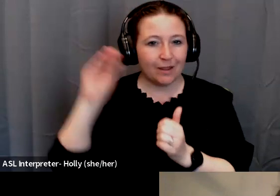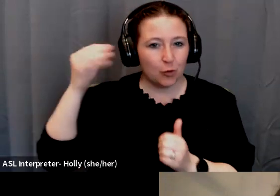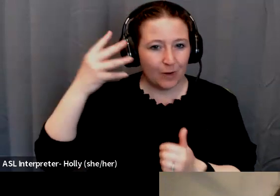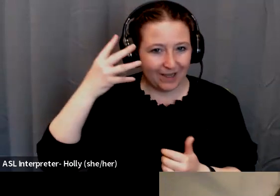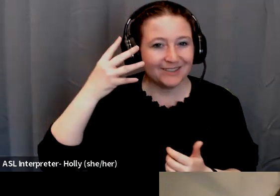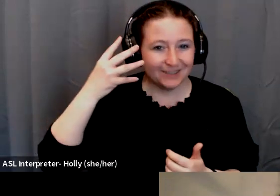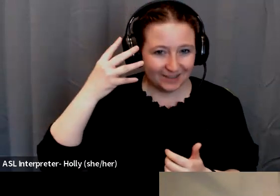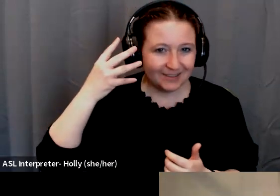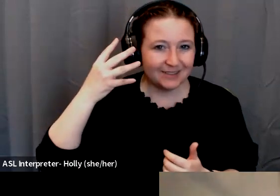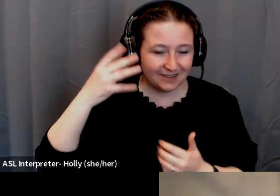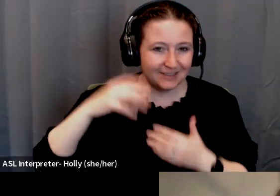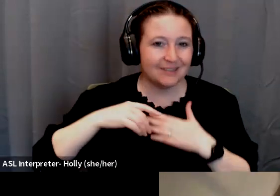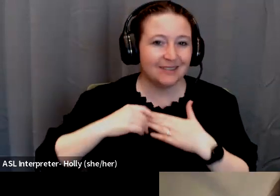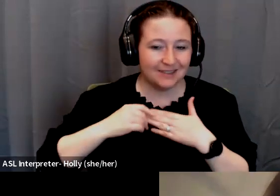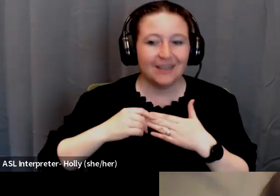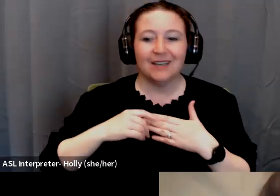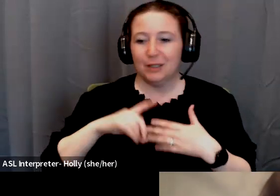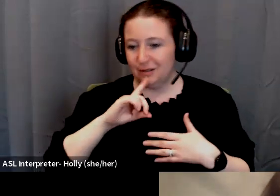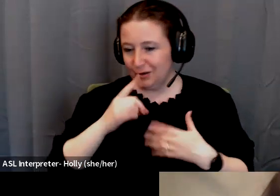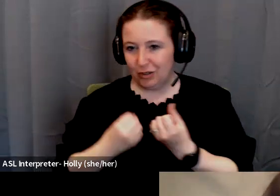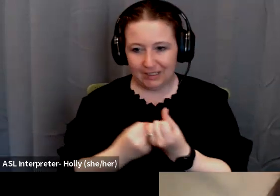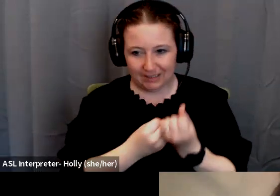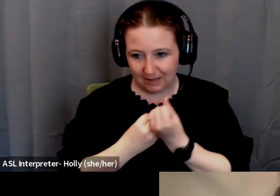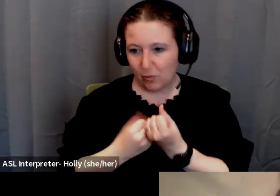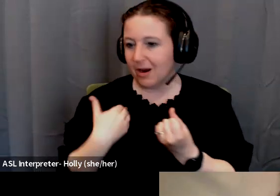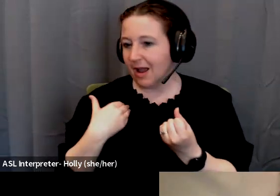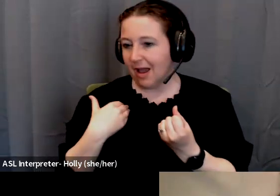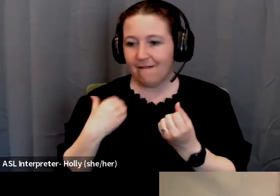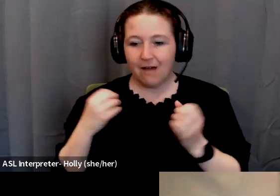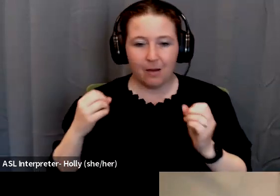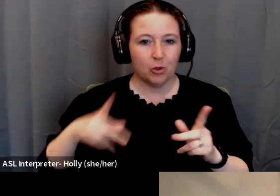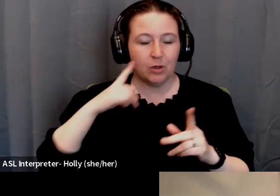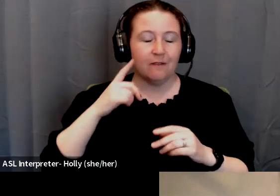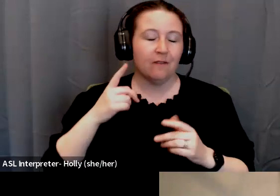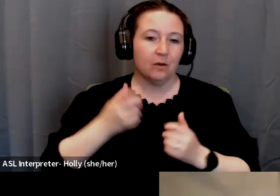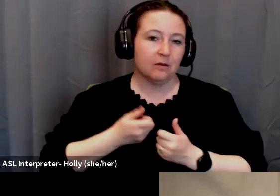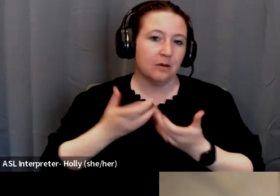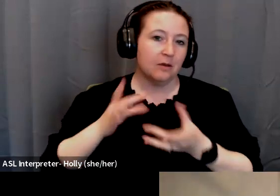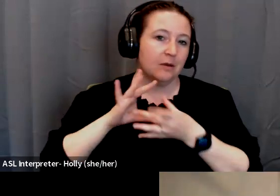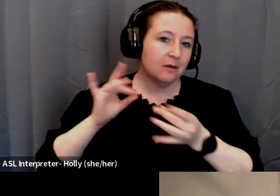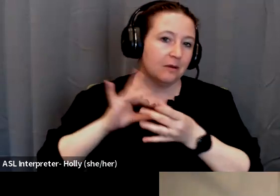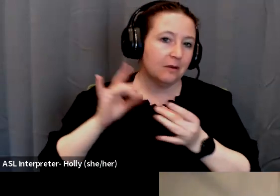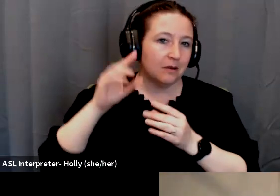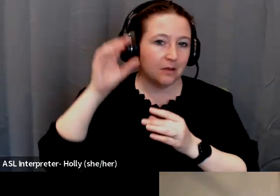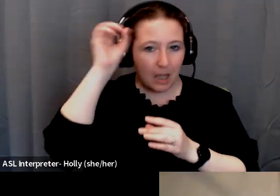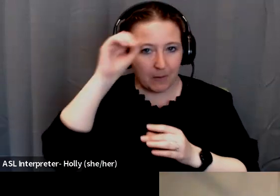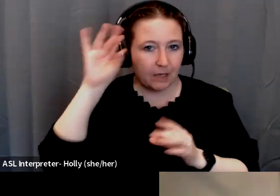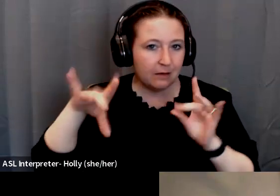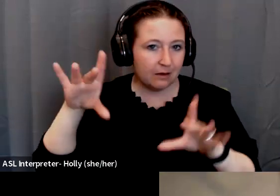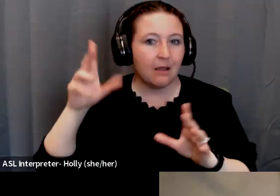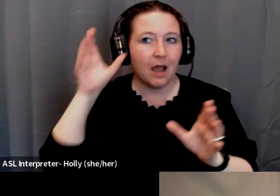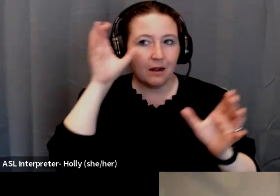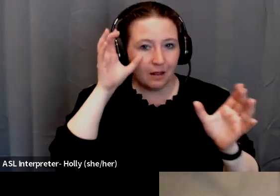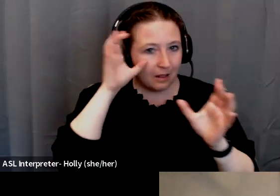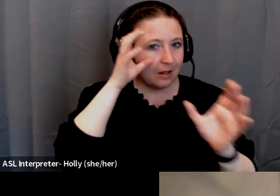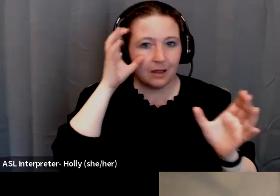of trying to make sure that everybody has a chance to express their views and to listen carefully to